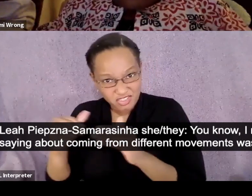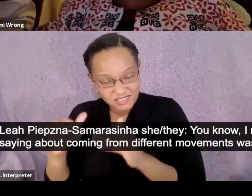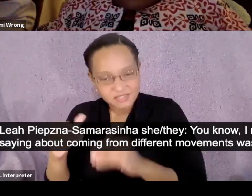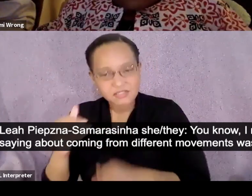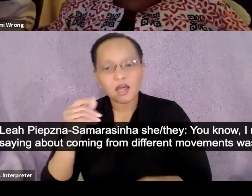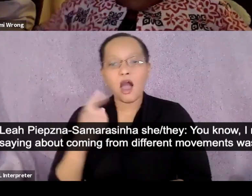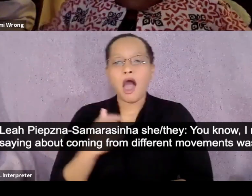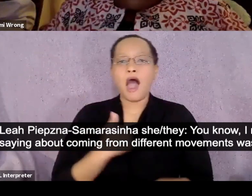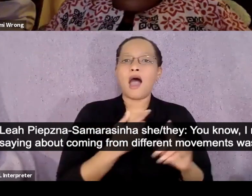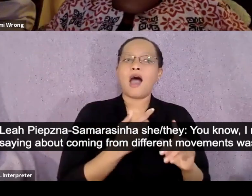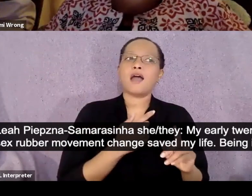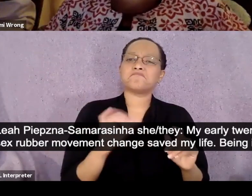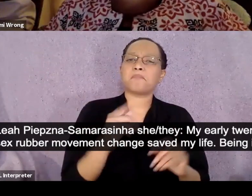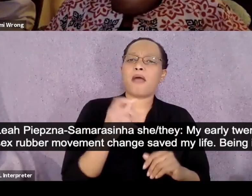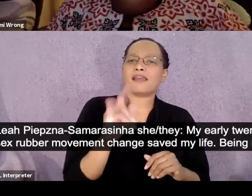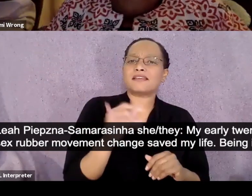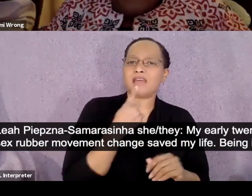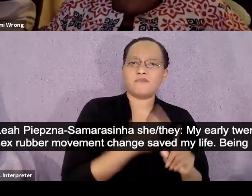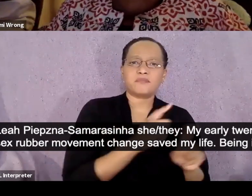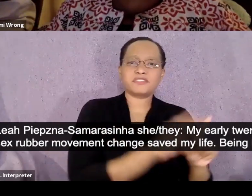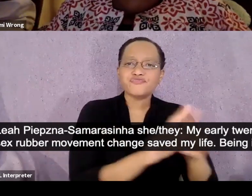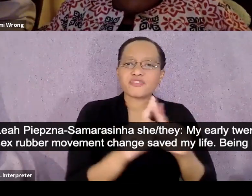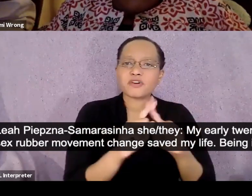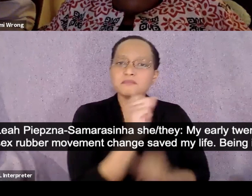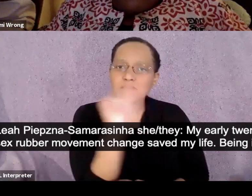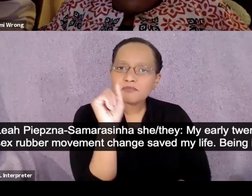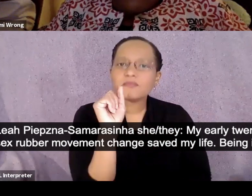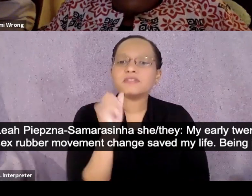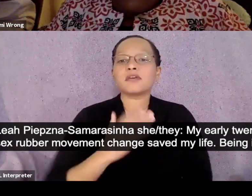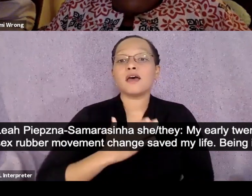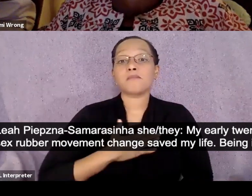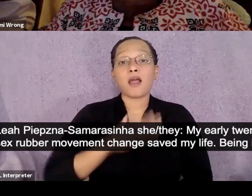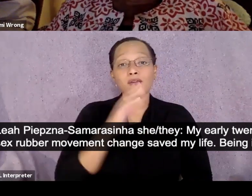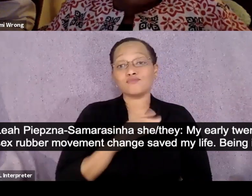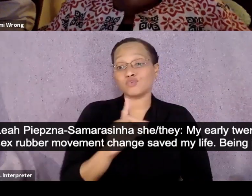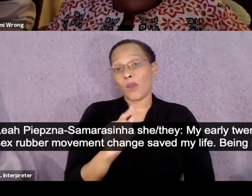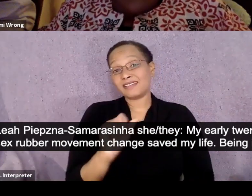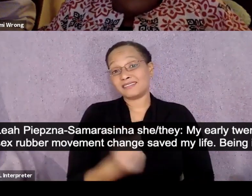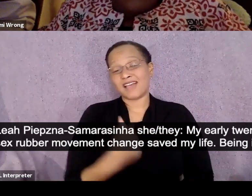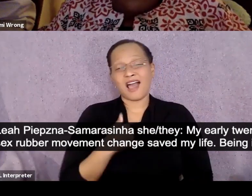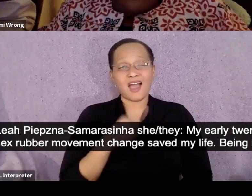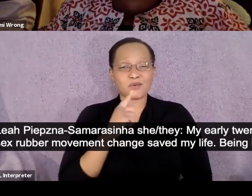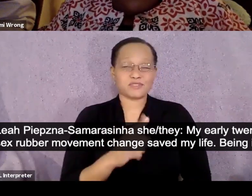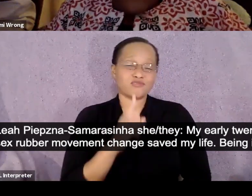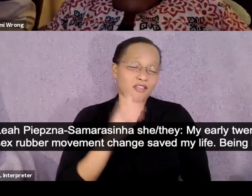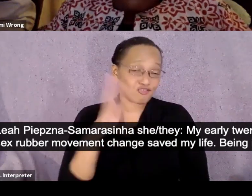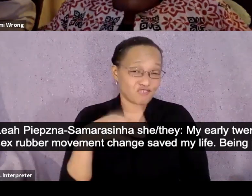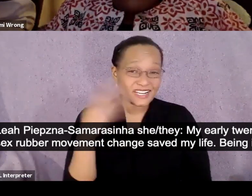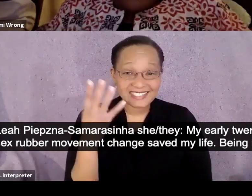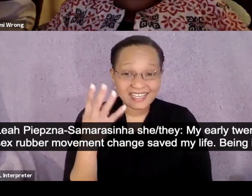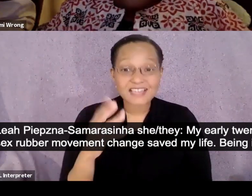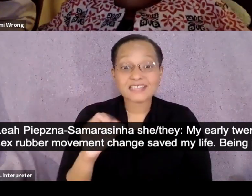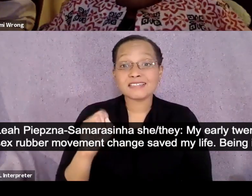coming from different movements, was that my early 20s were when I was very visibly crazy, you know, and the psych survivor movement saved my